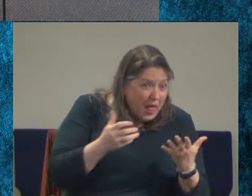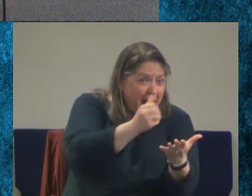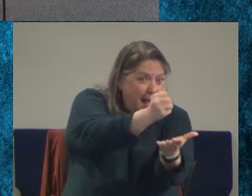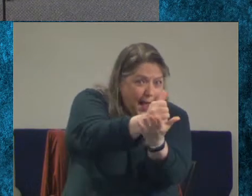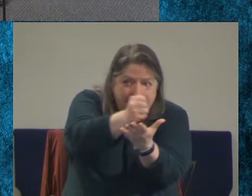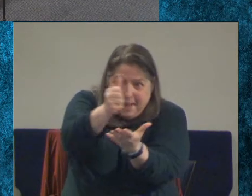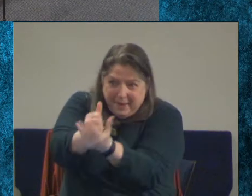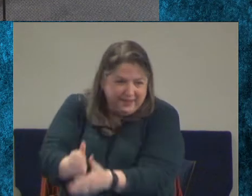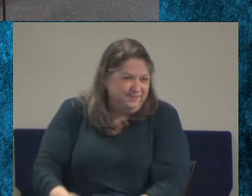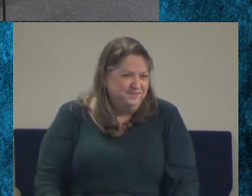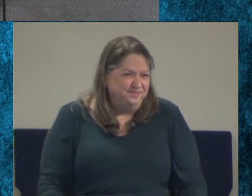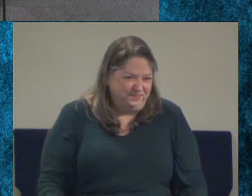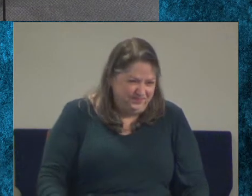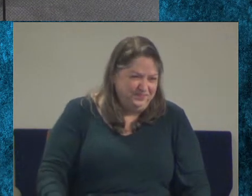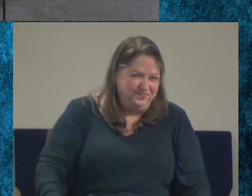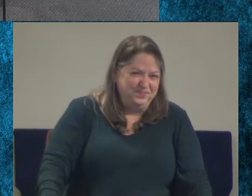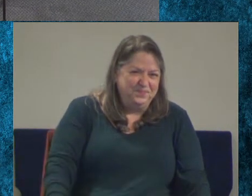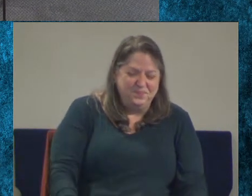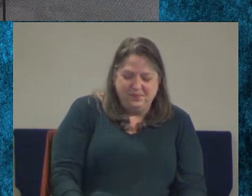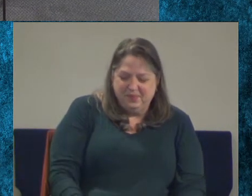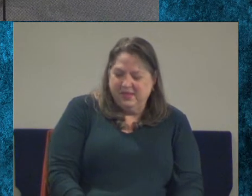amen.